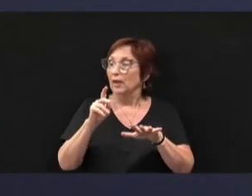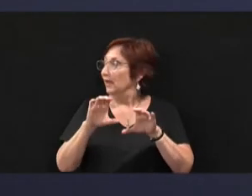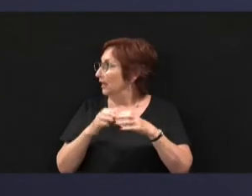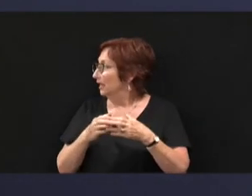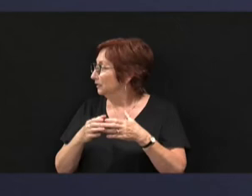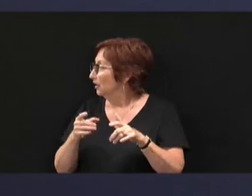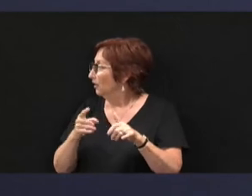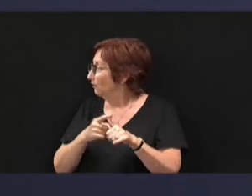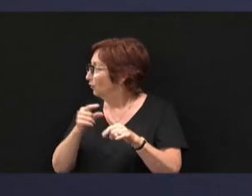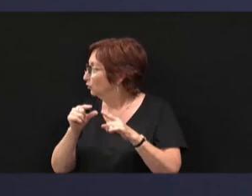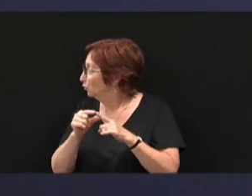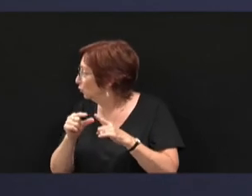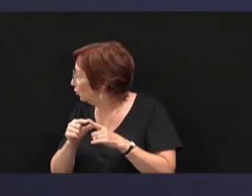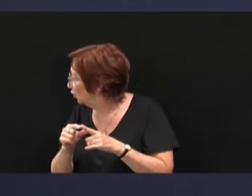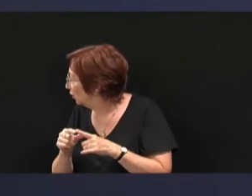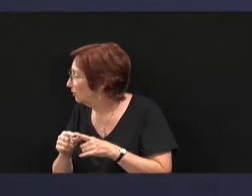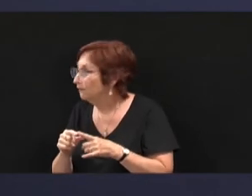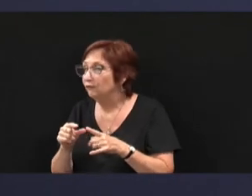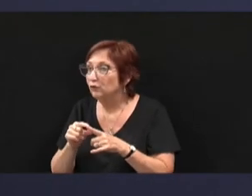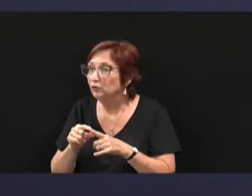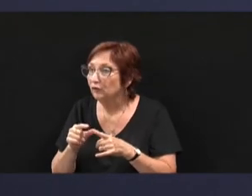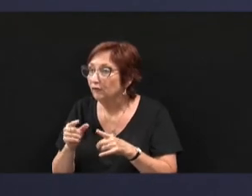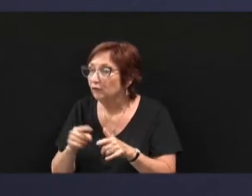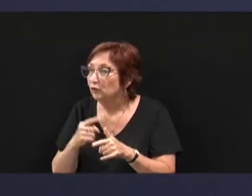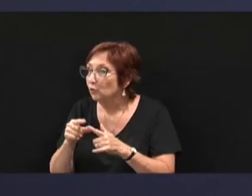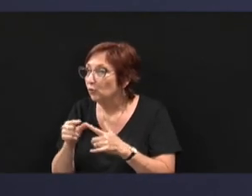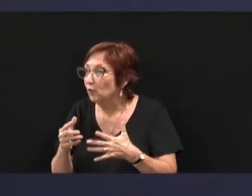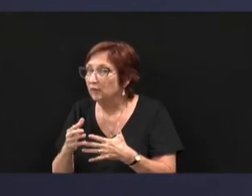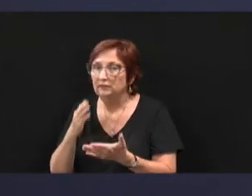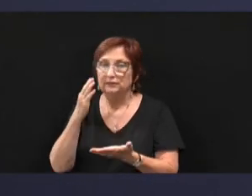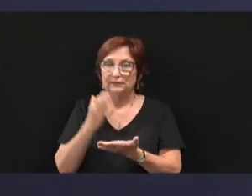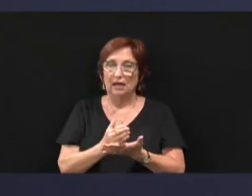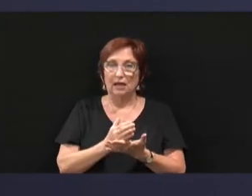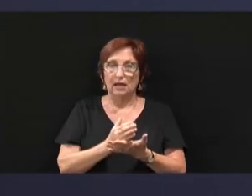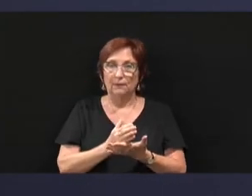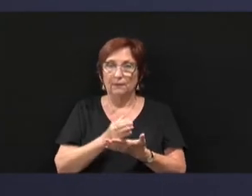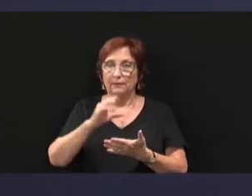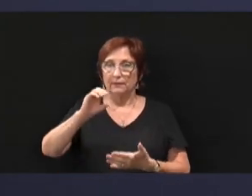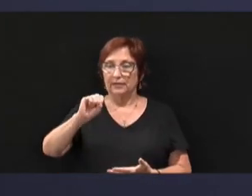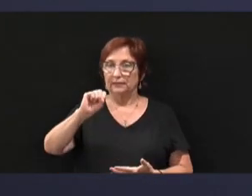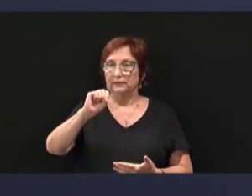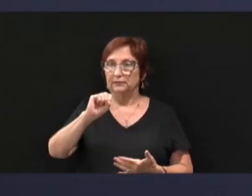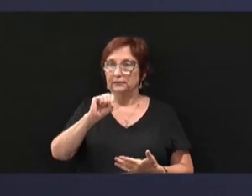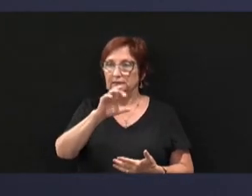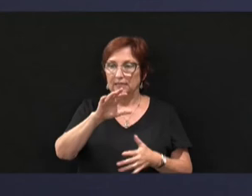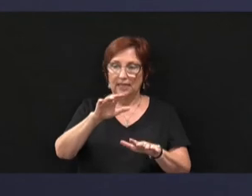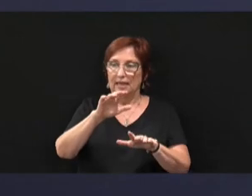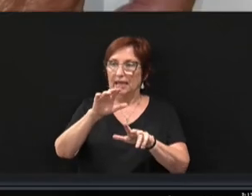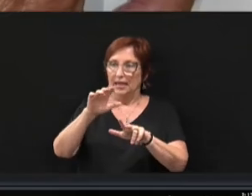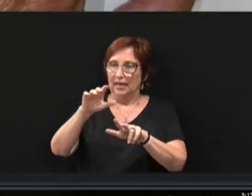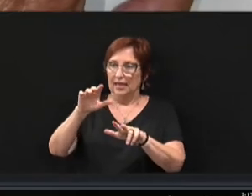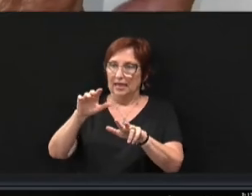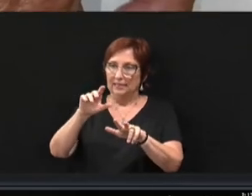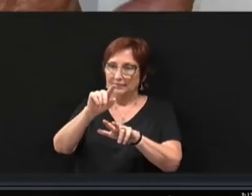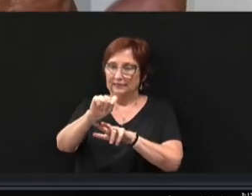first word is stop. What's the first word? Stop. Very good. Let's fingerspell it. Stop.